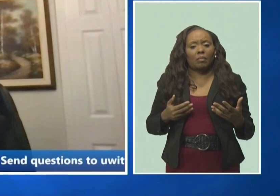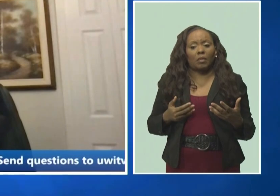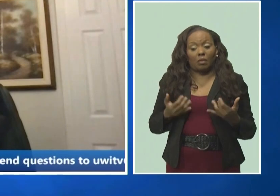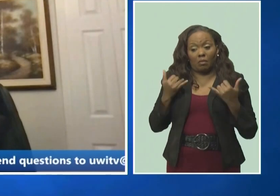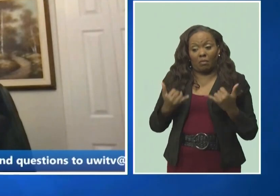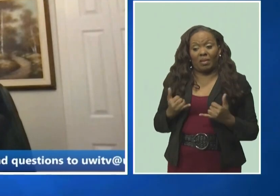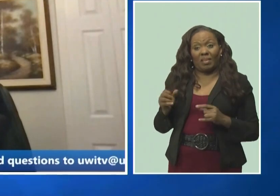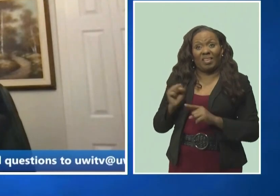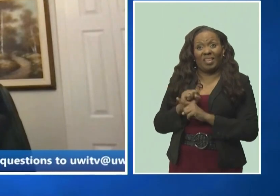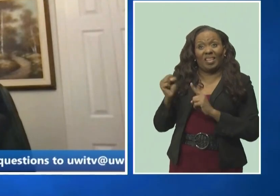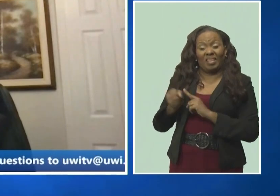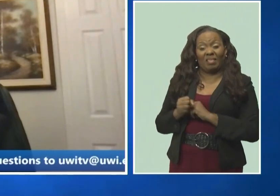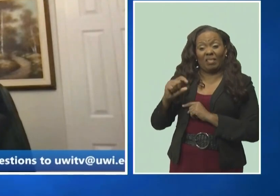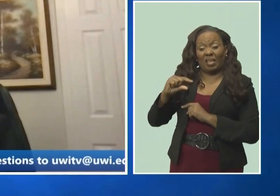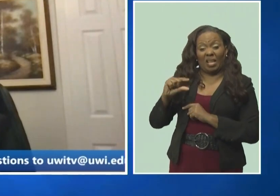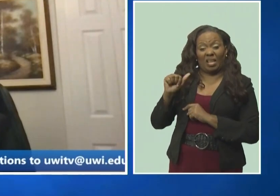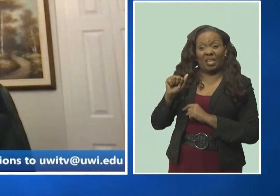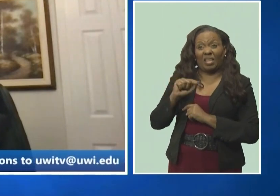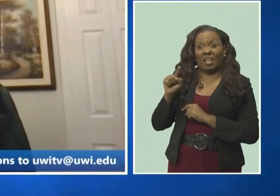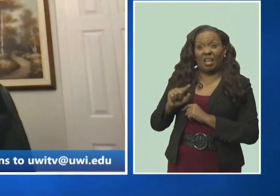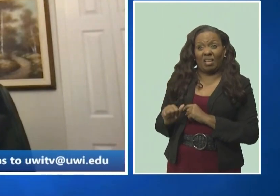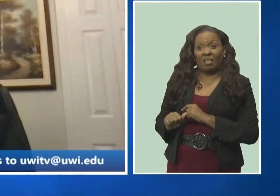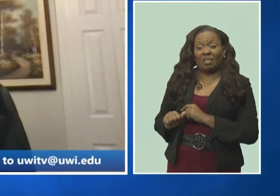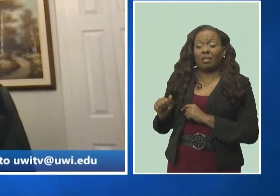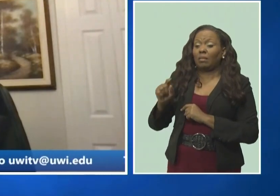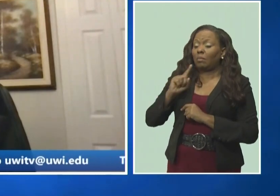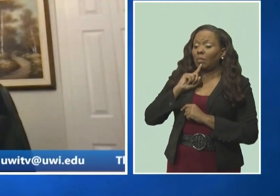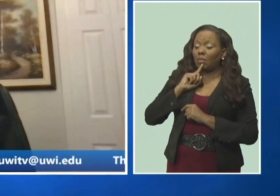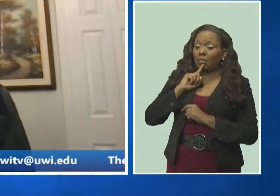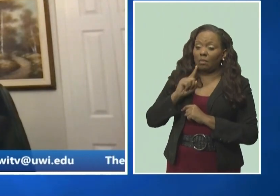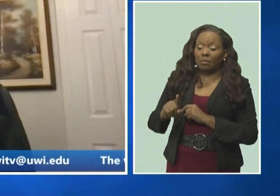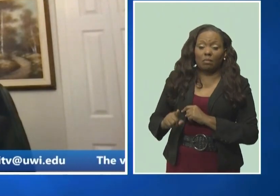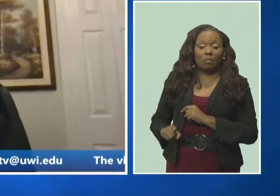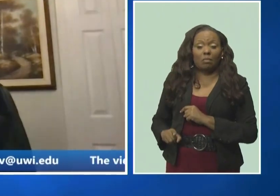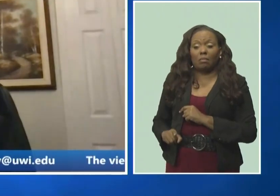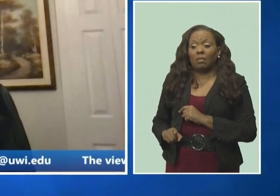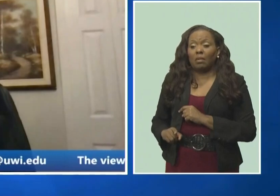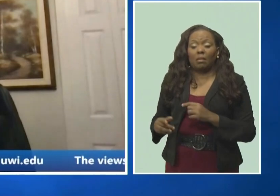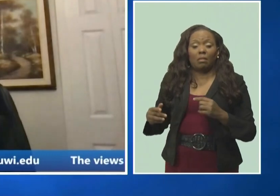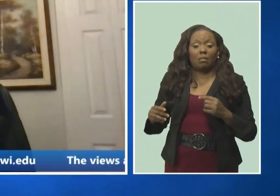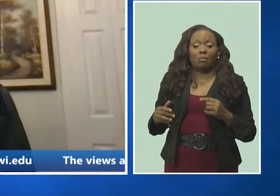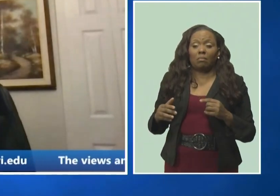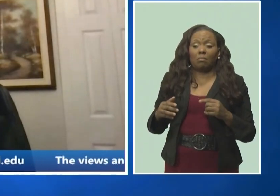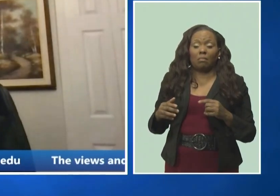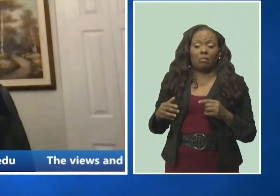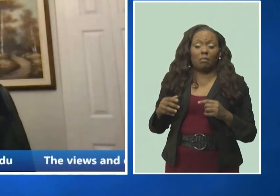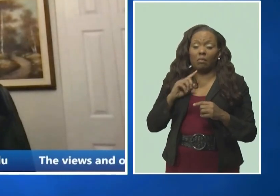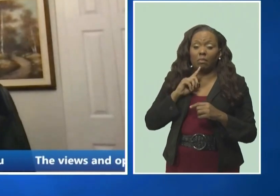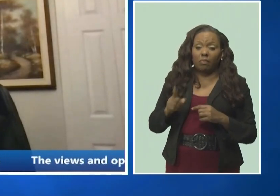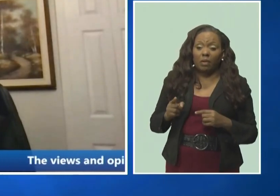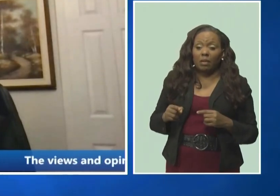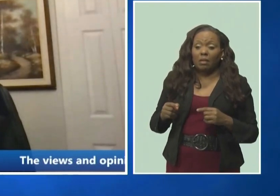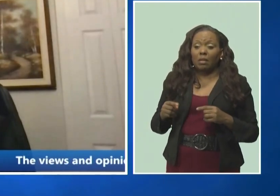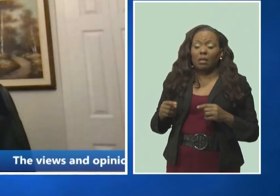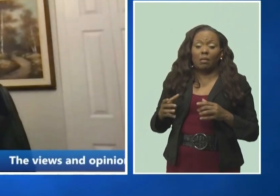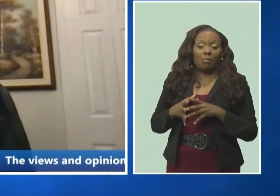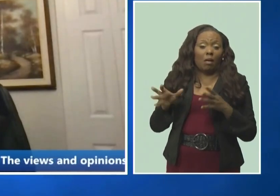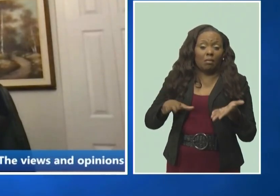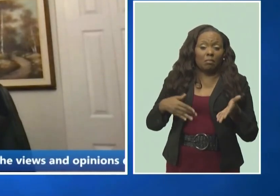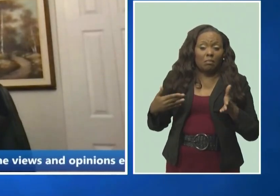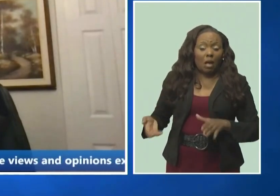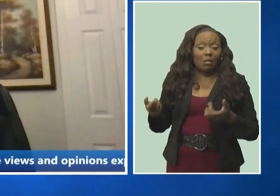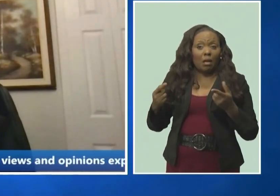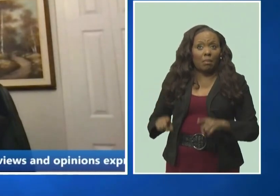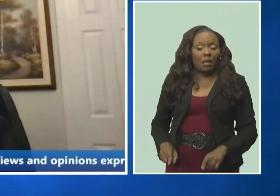Gaza will be very costly in terms of lives lost on both sides. And that this war is a